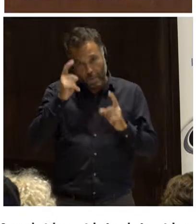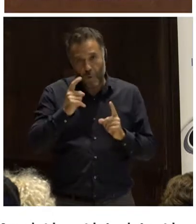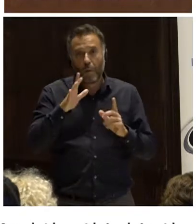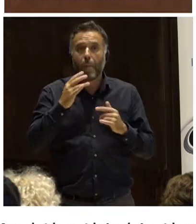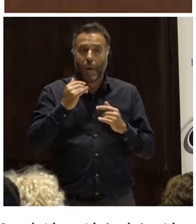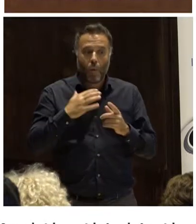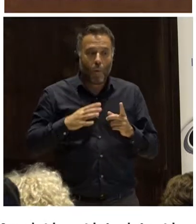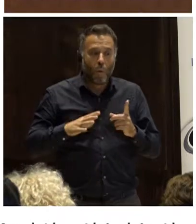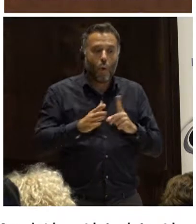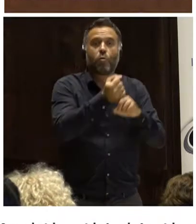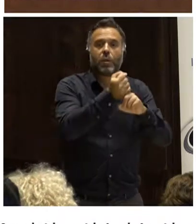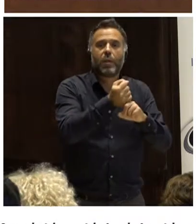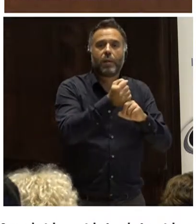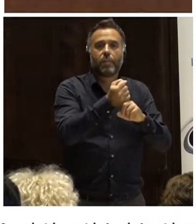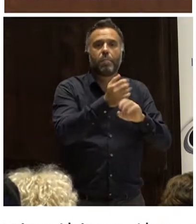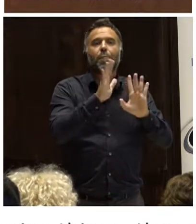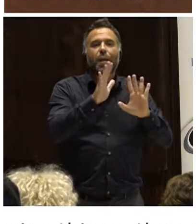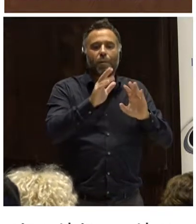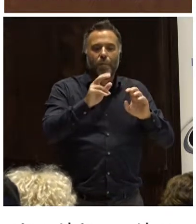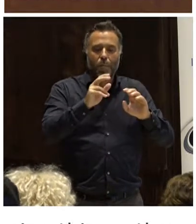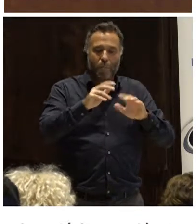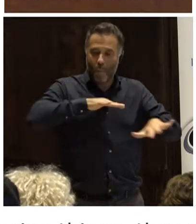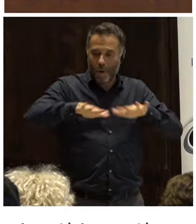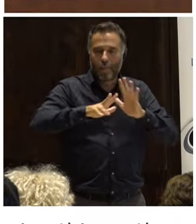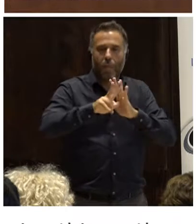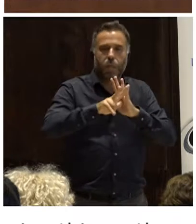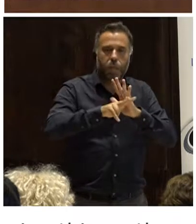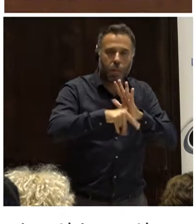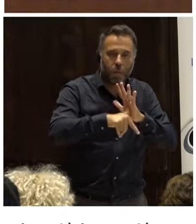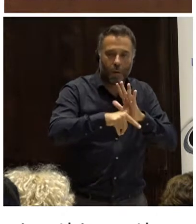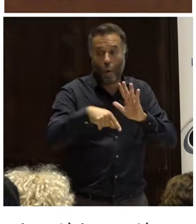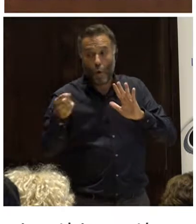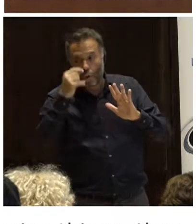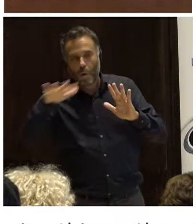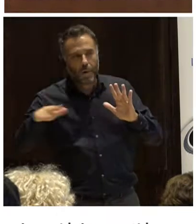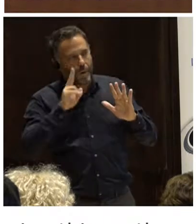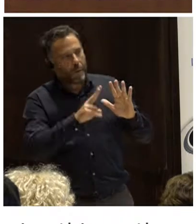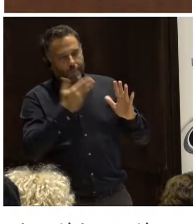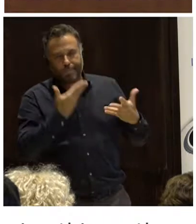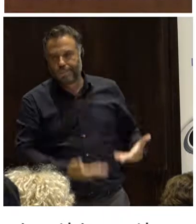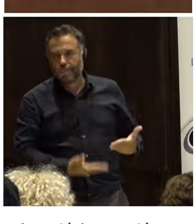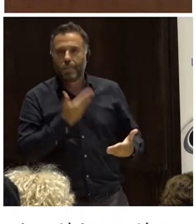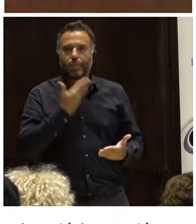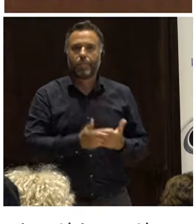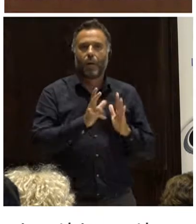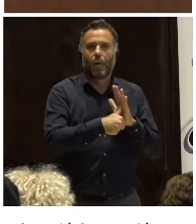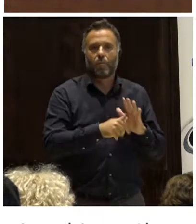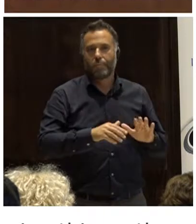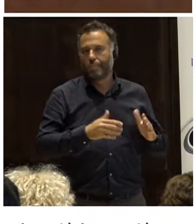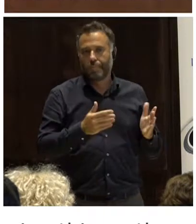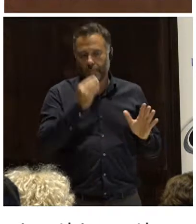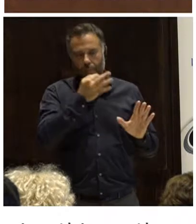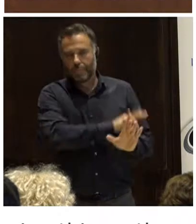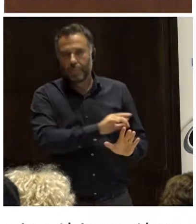peer, the issue of time could be very important. So in that case,